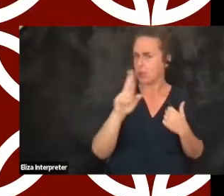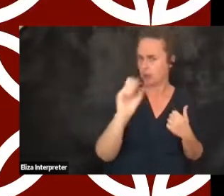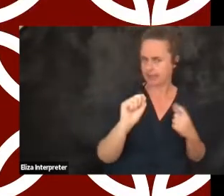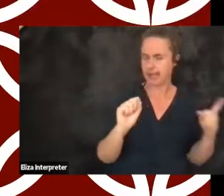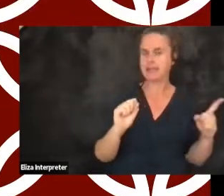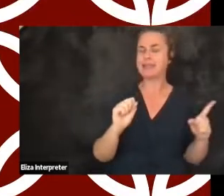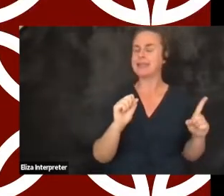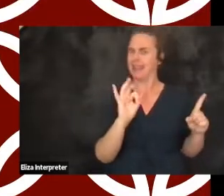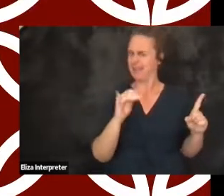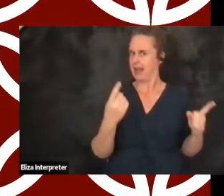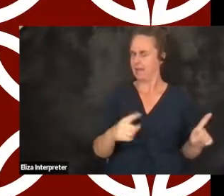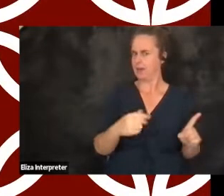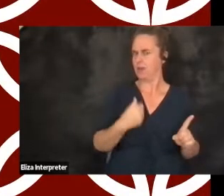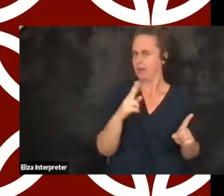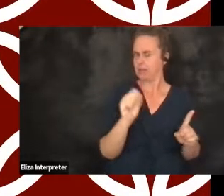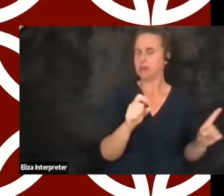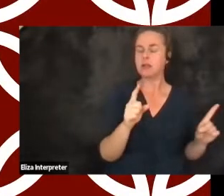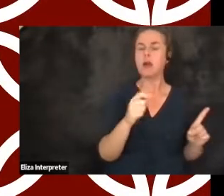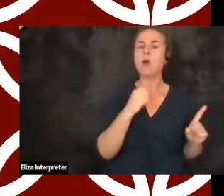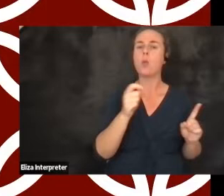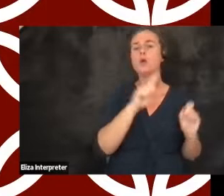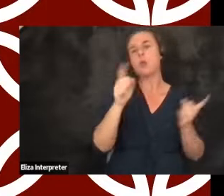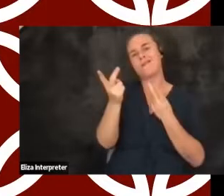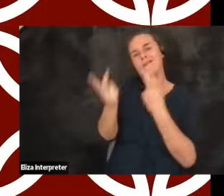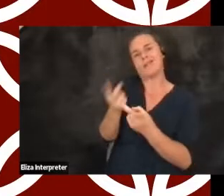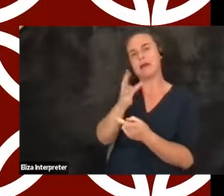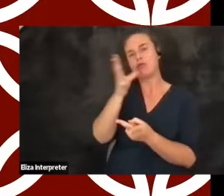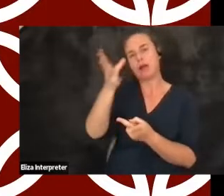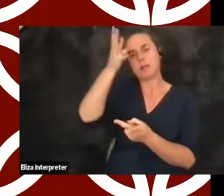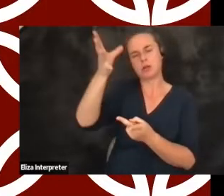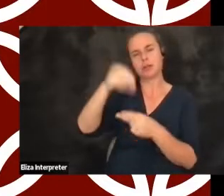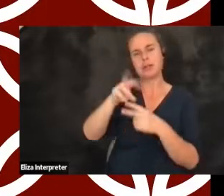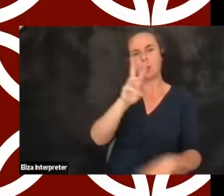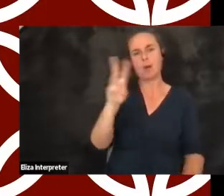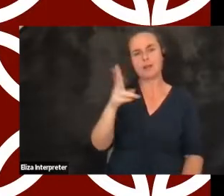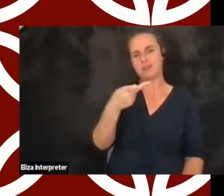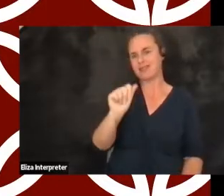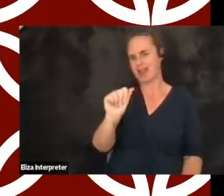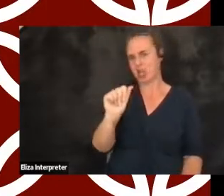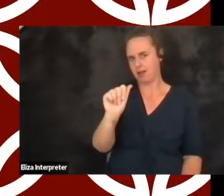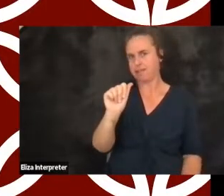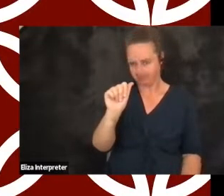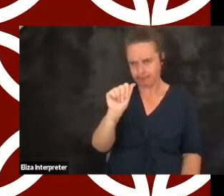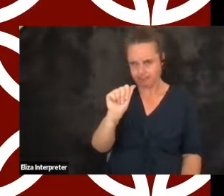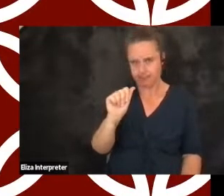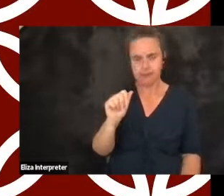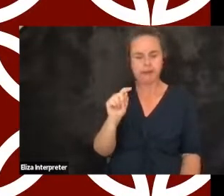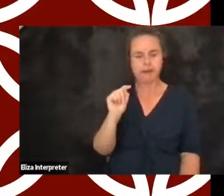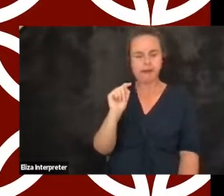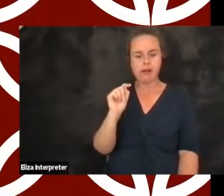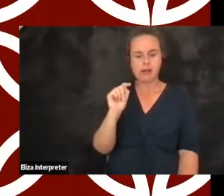we would go and visit my grandparents who lived in Western Pennsylvania. And